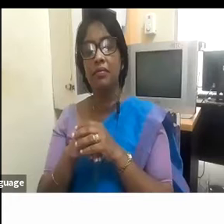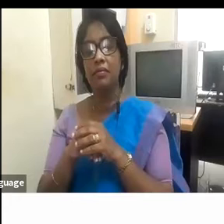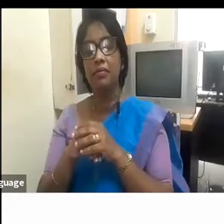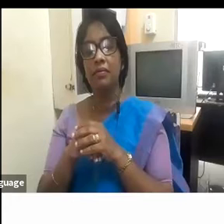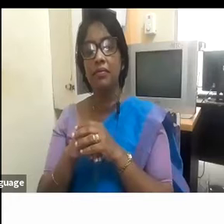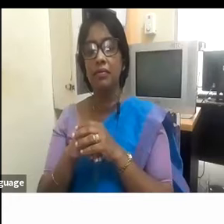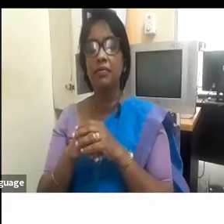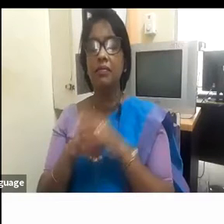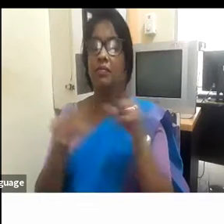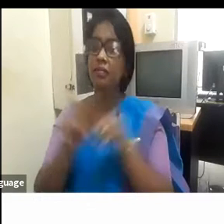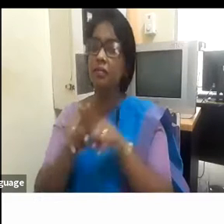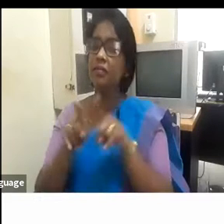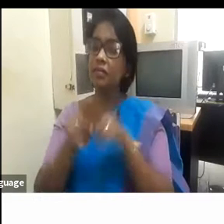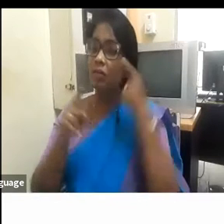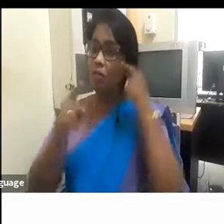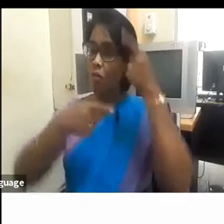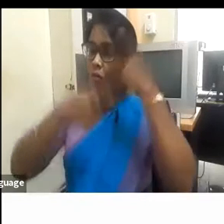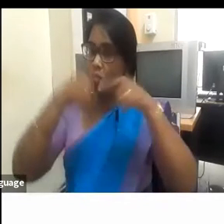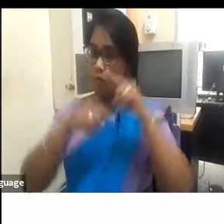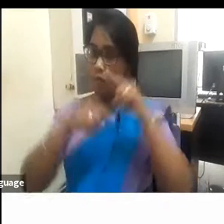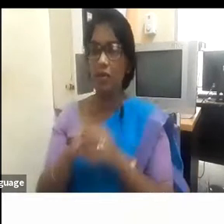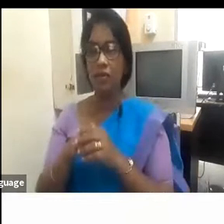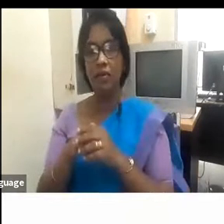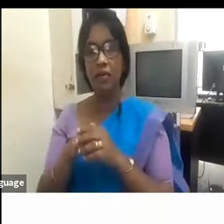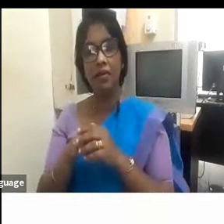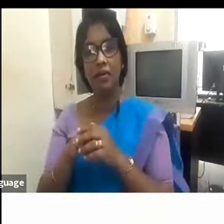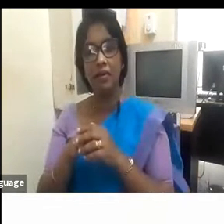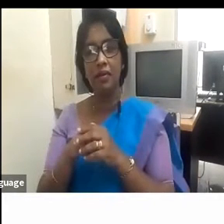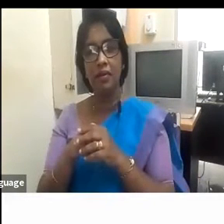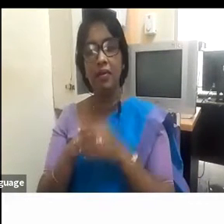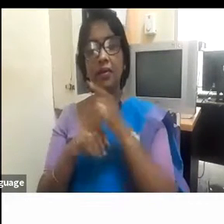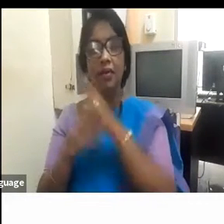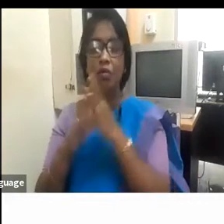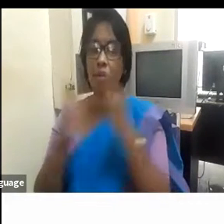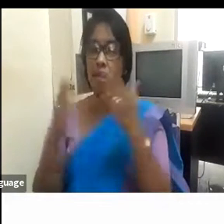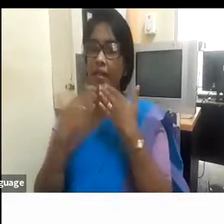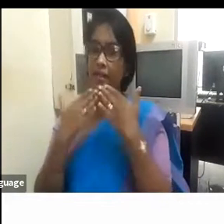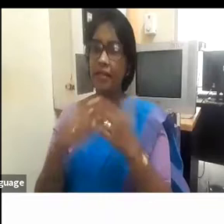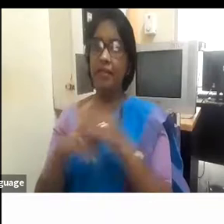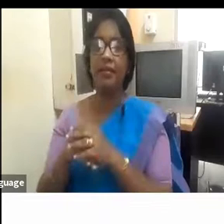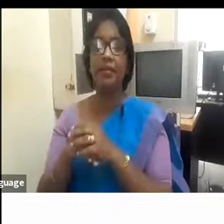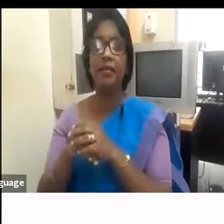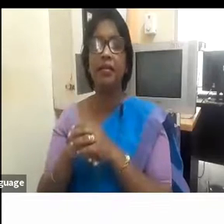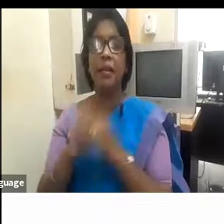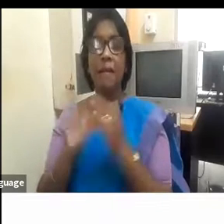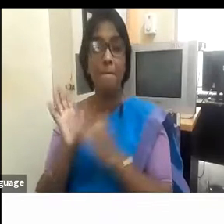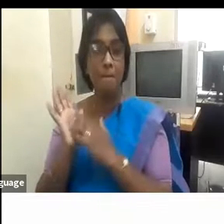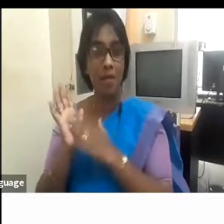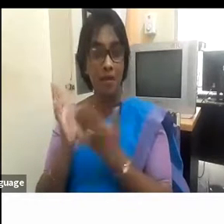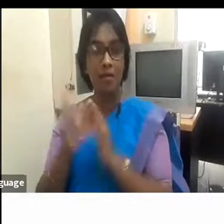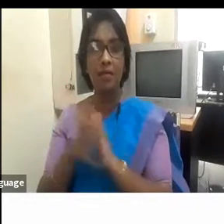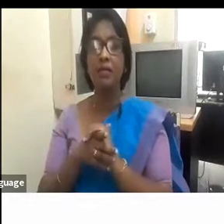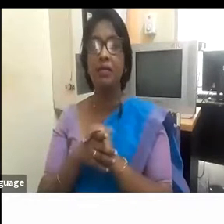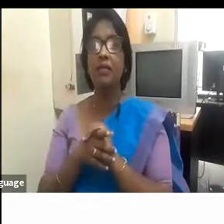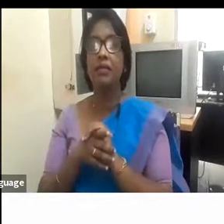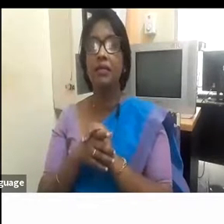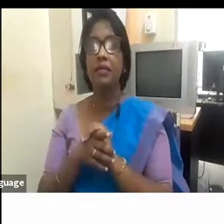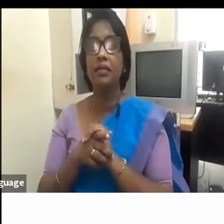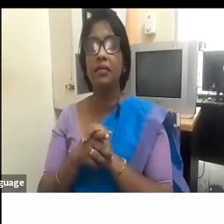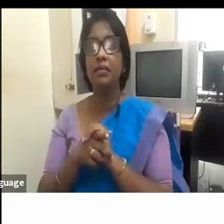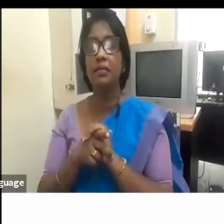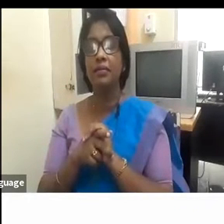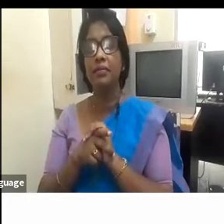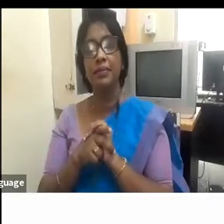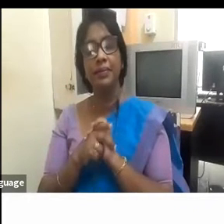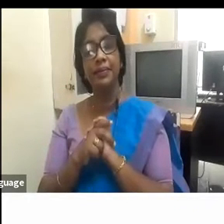Mangala. Professor, you want to add on, or we can move to the next? Go ahead, Professor. Yeah, just a quick, yes,